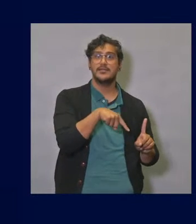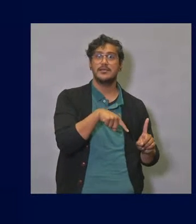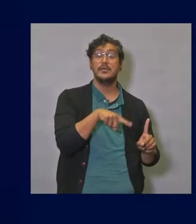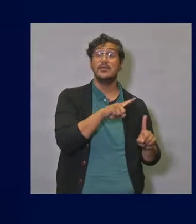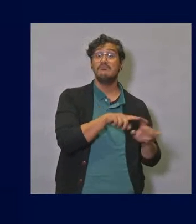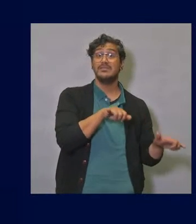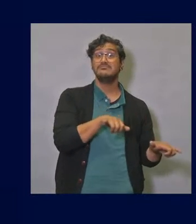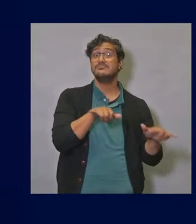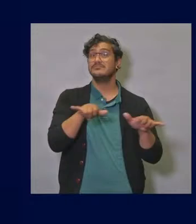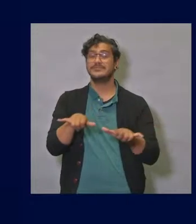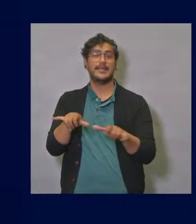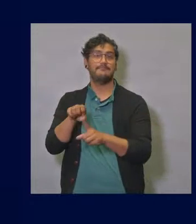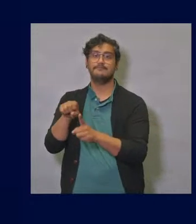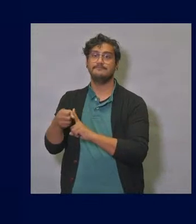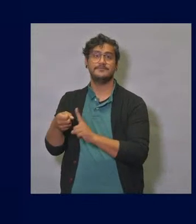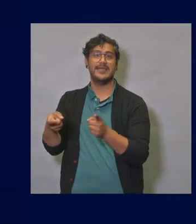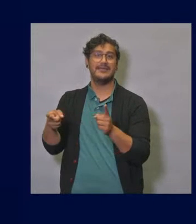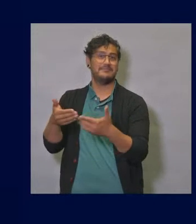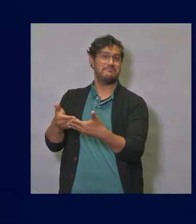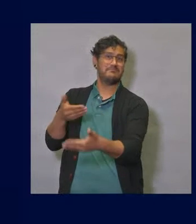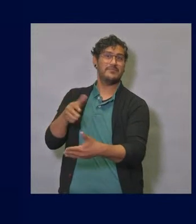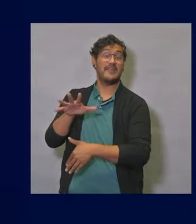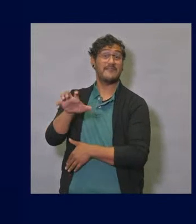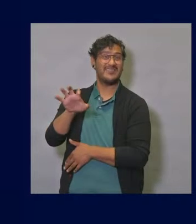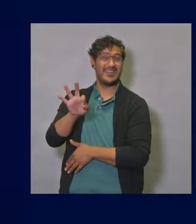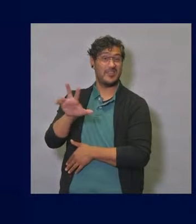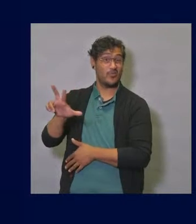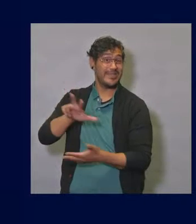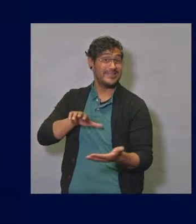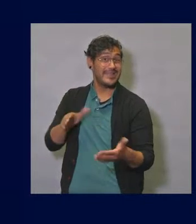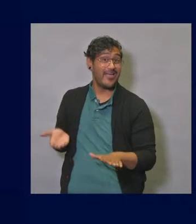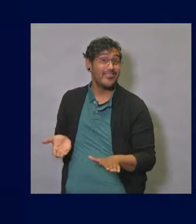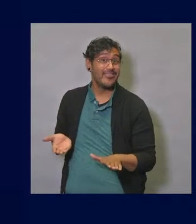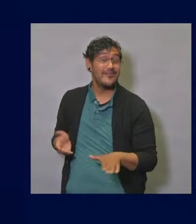same scenario could prevent 593 deaths,